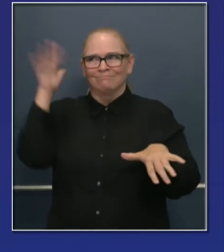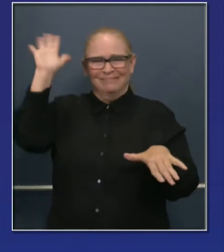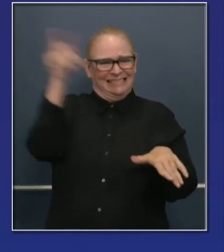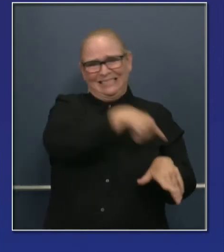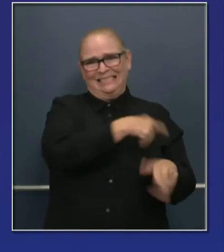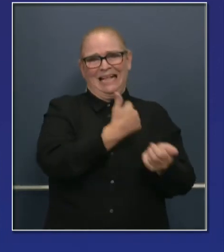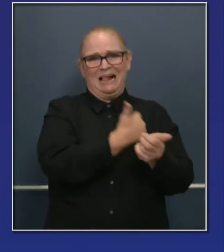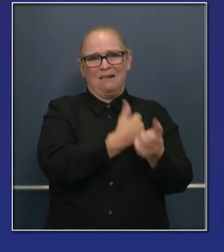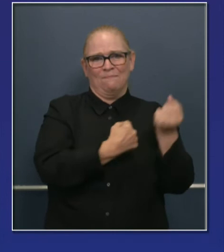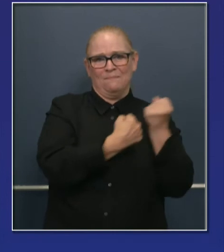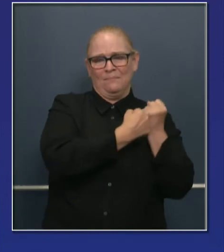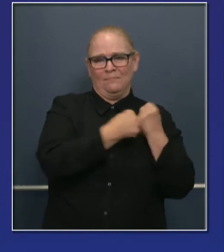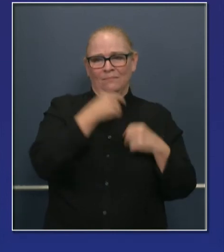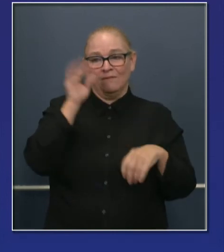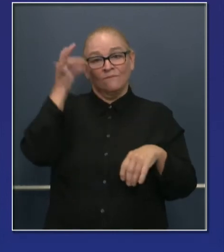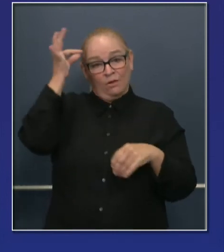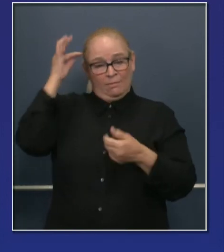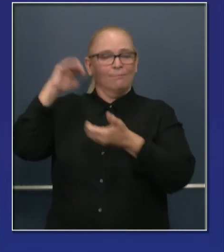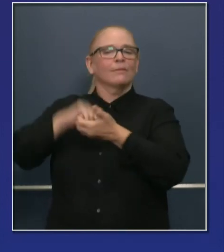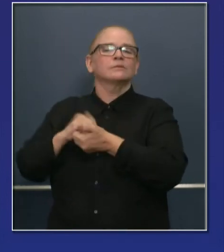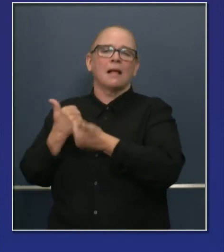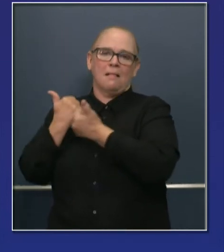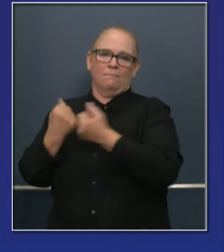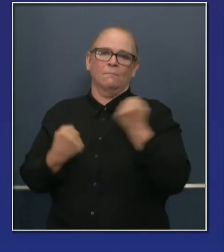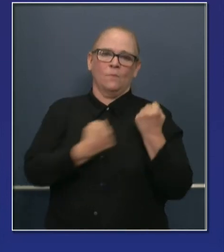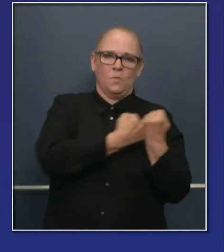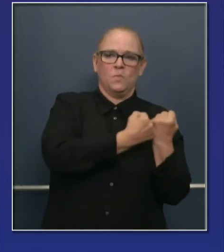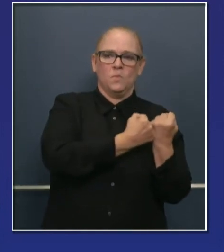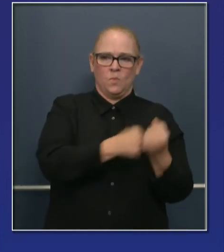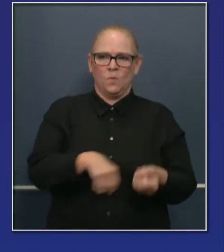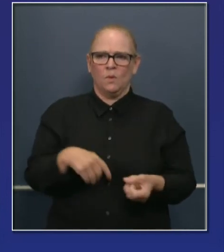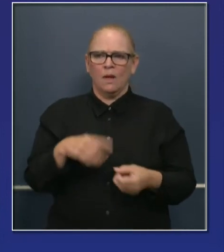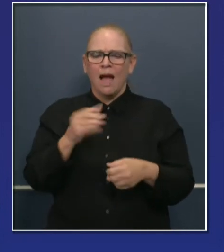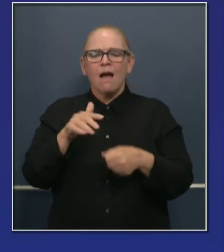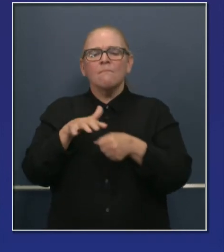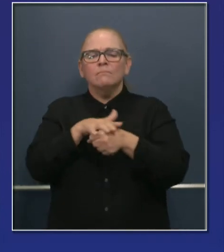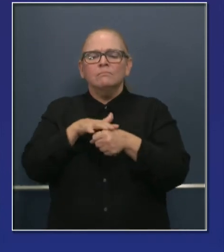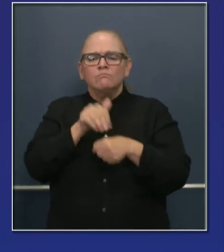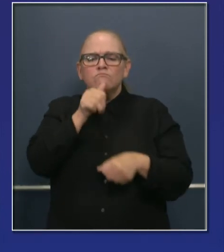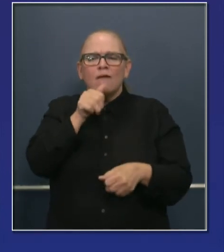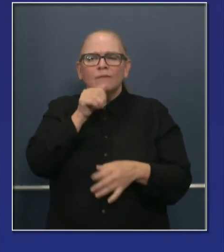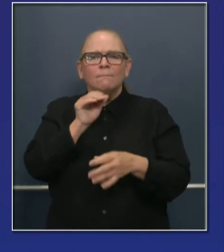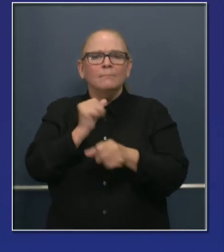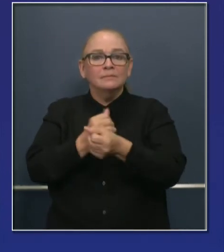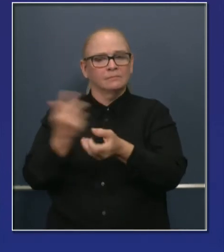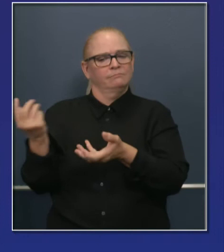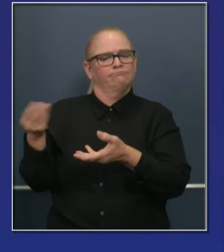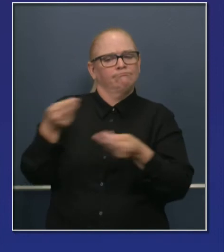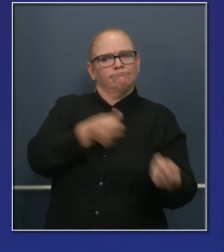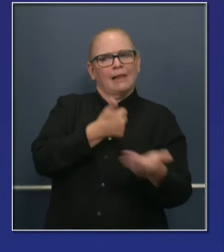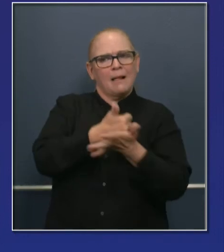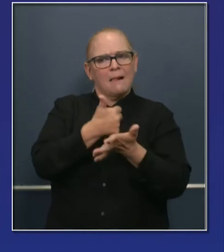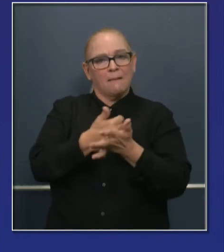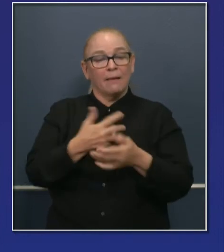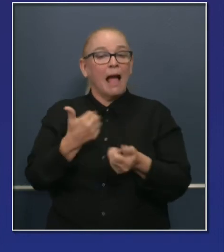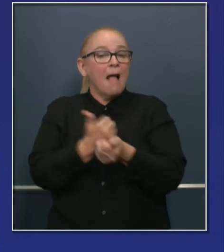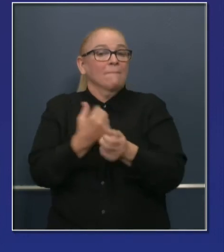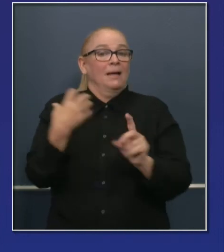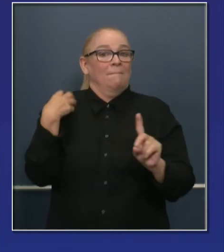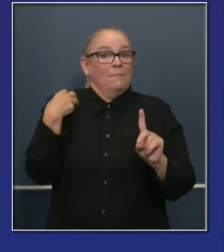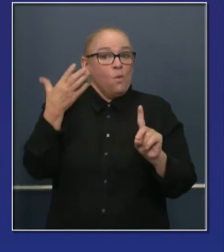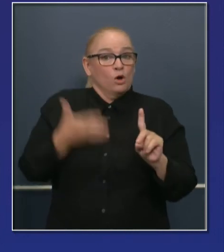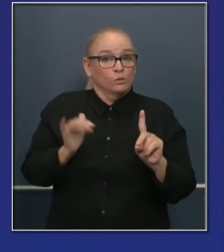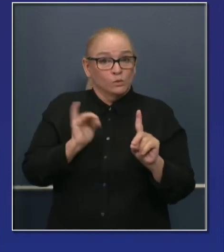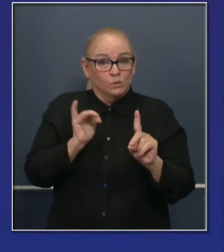developing private partnerships, critical to develop partnerships with employers, critical to develop partnerships with